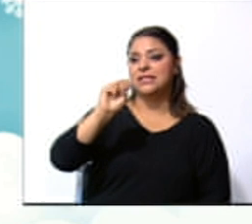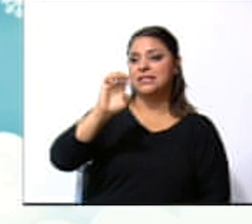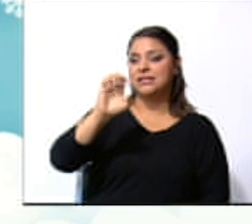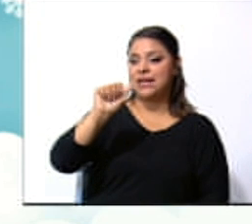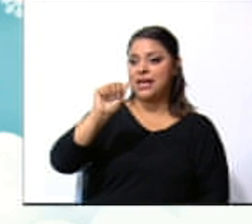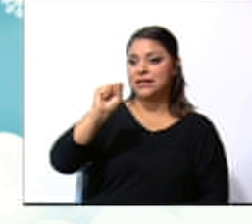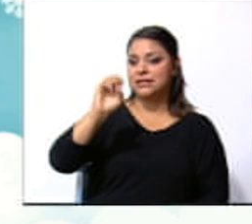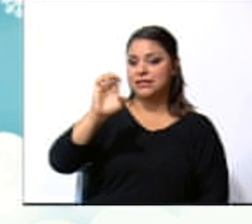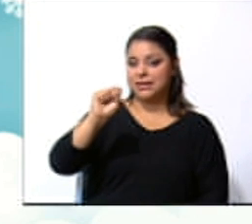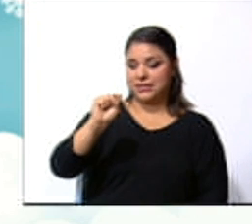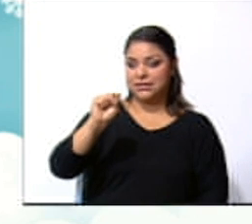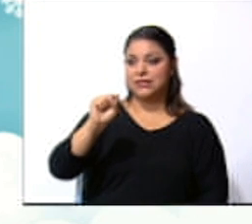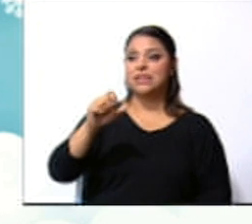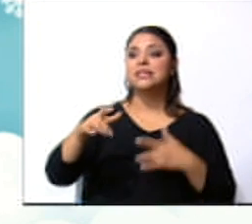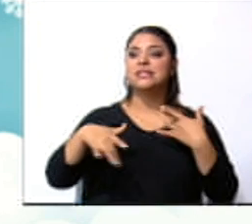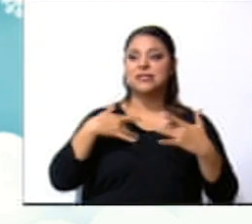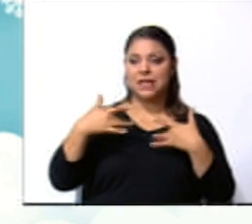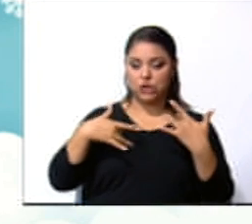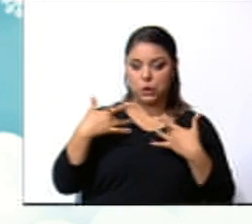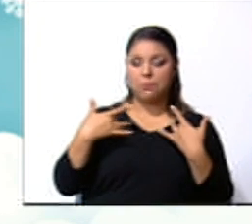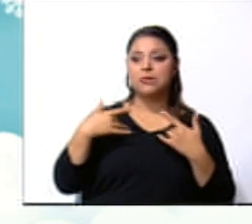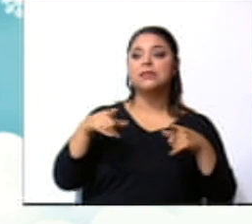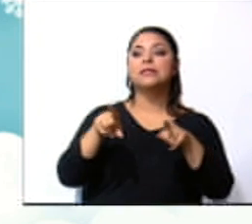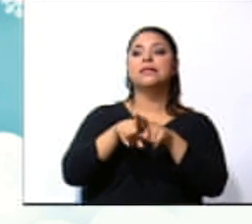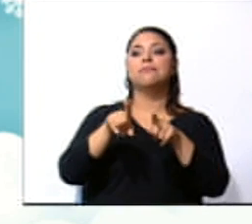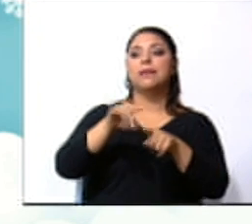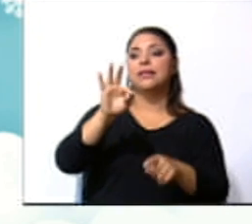treatments. And don't forget